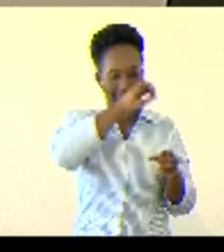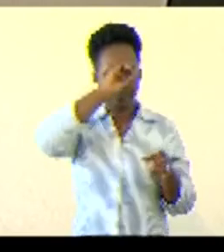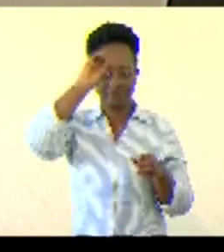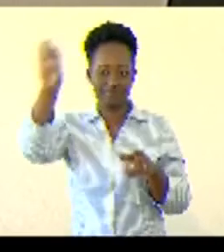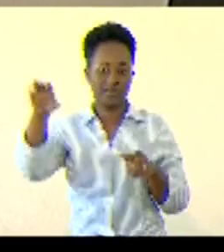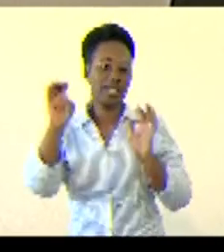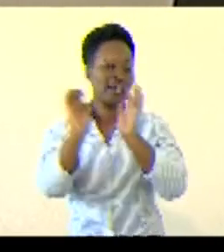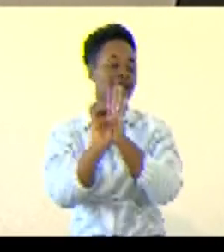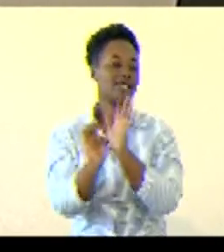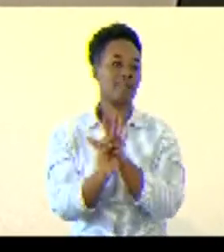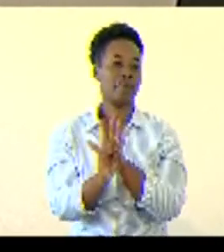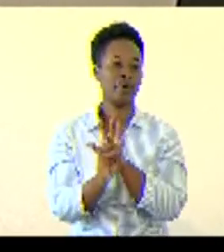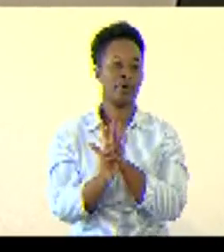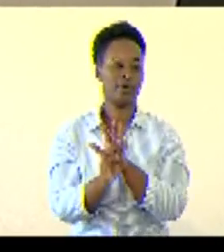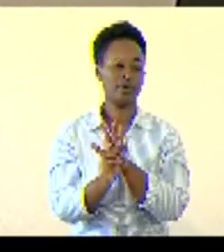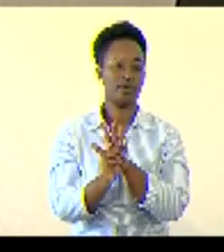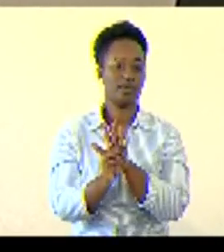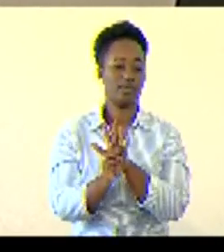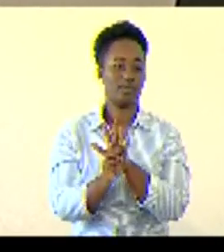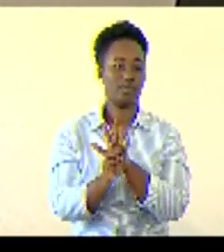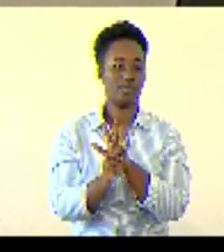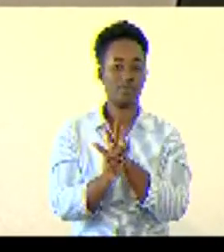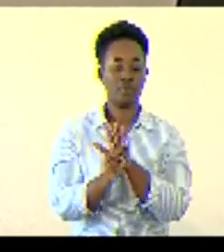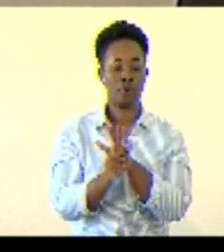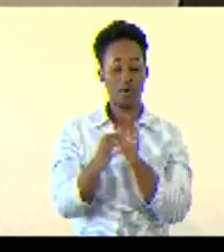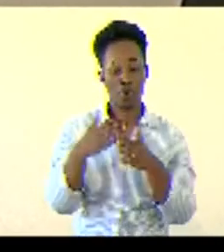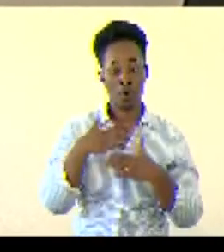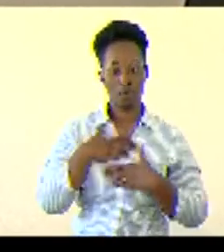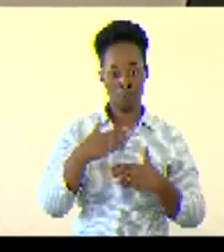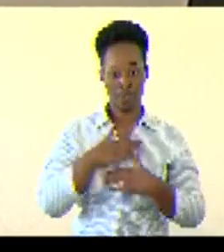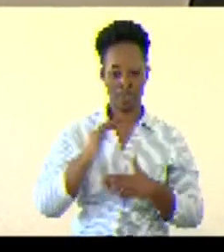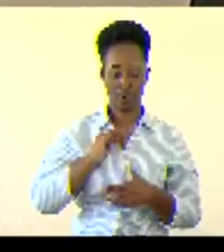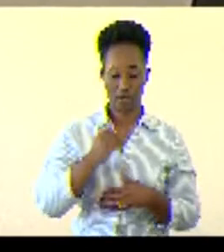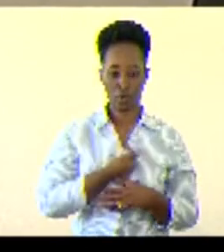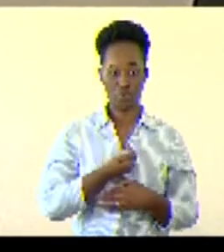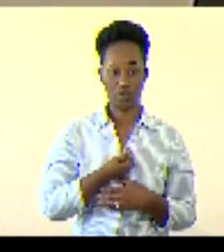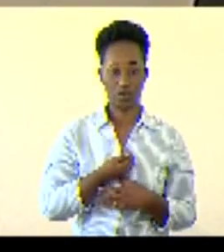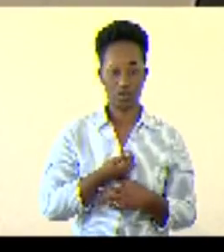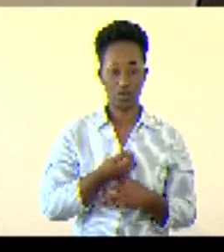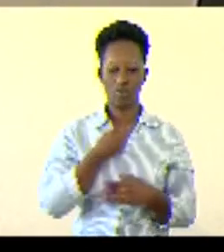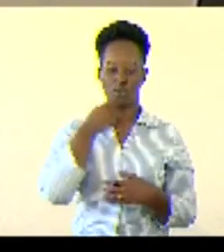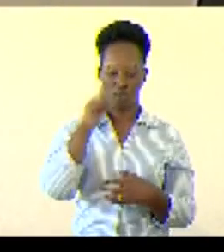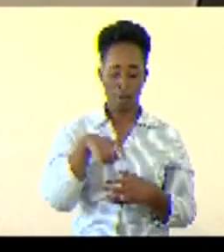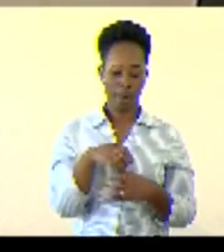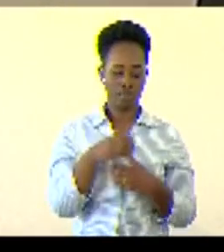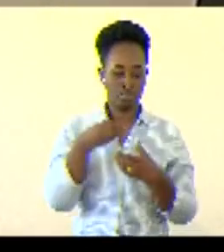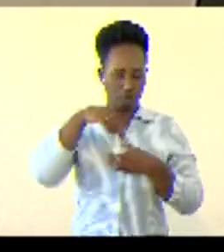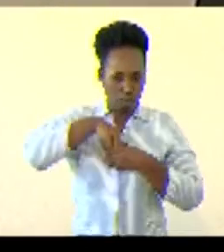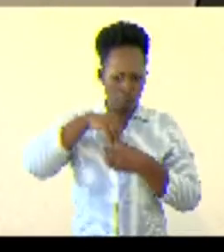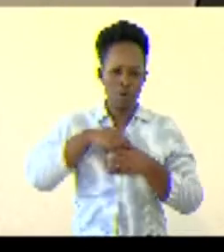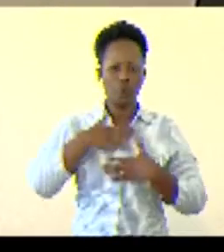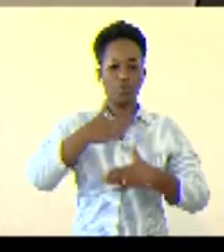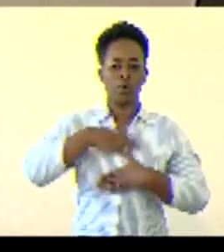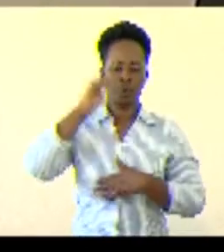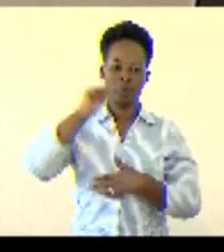Let me give an example. Waste product in our body has to be removed because they can affect our body metabolism. You